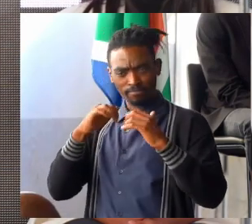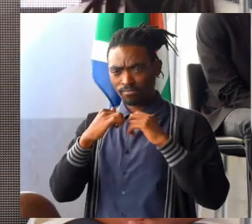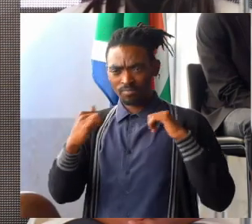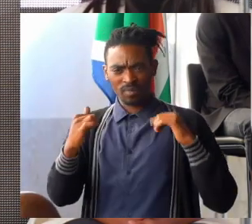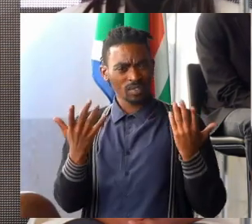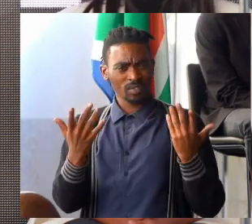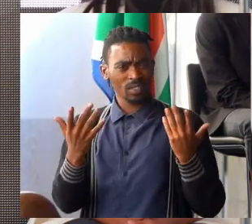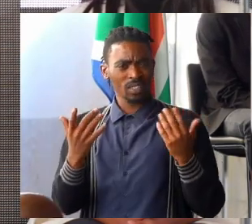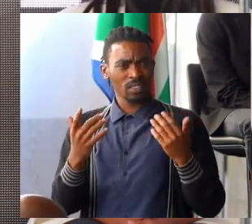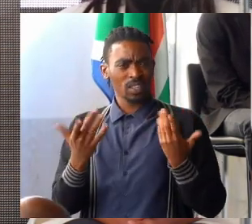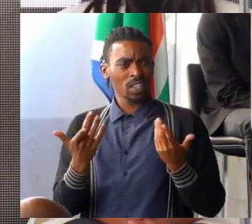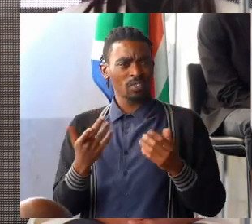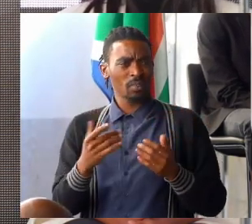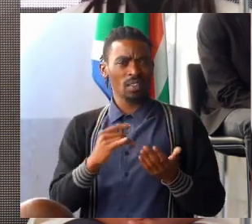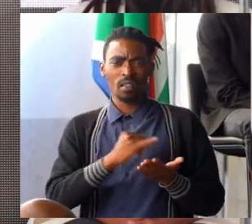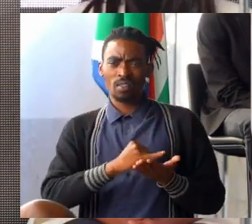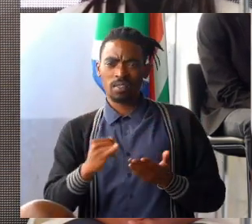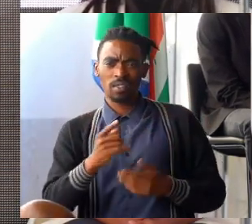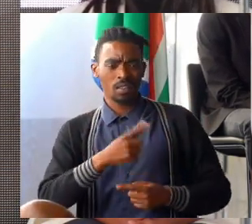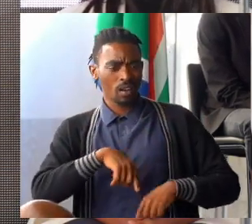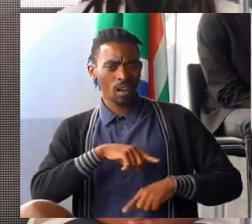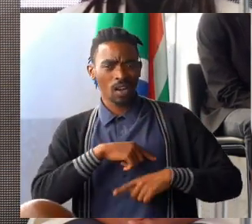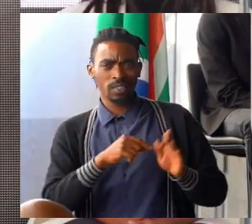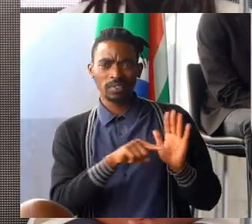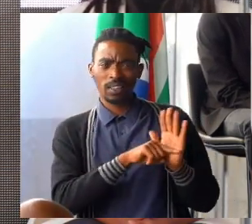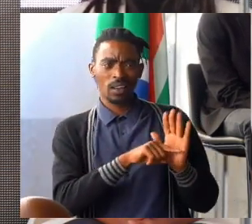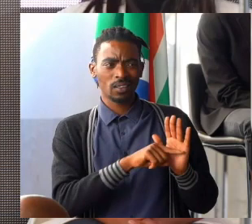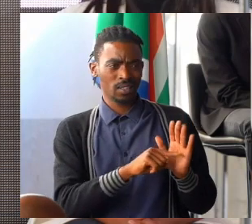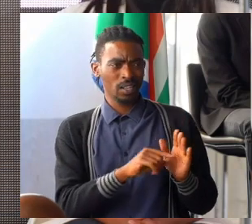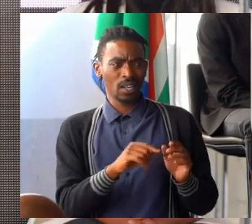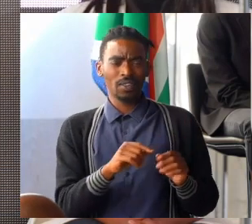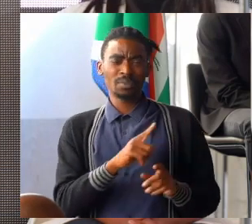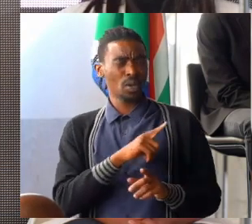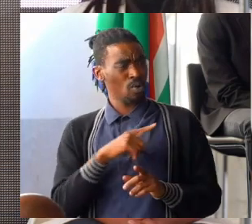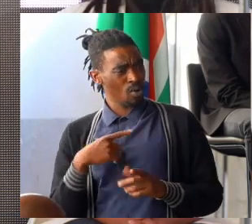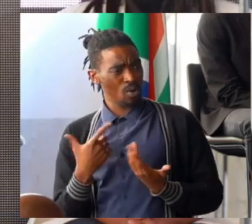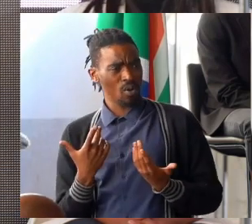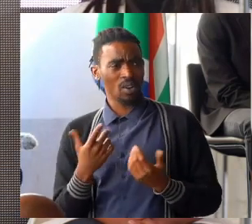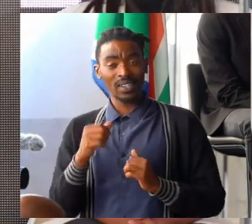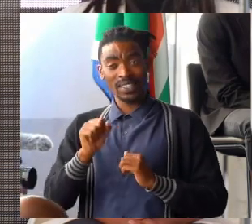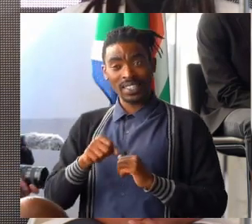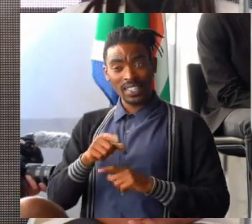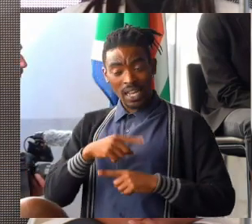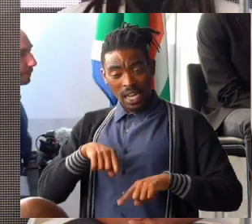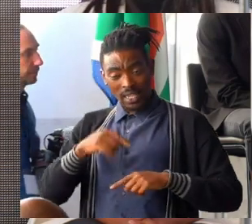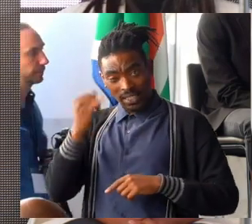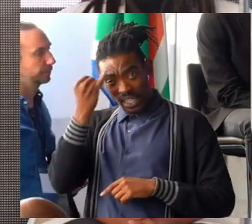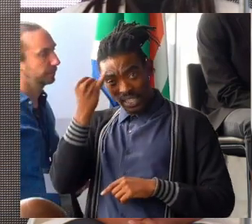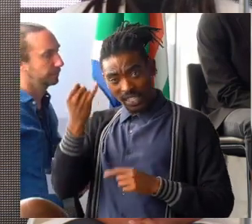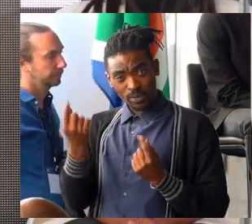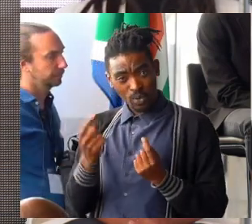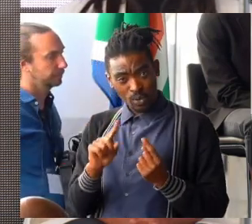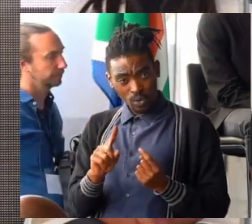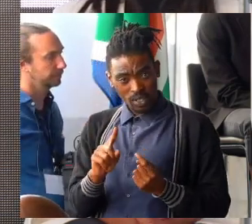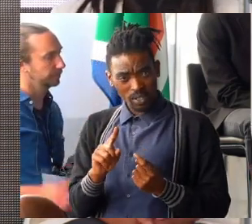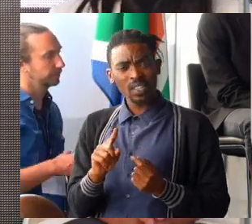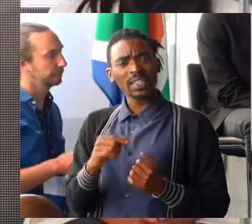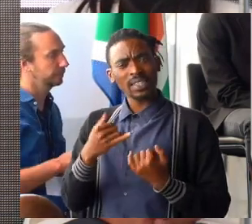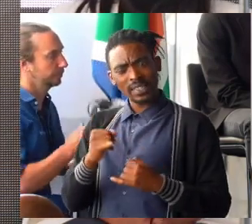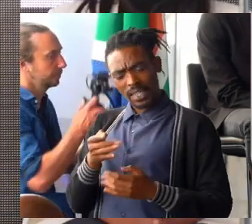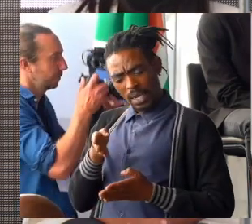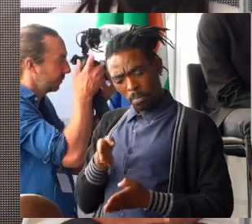too long. So Rise Mzansi intends to unite South Africans around a goal that until today has